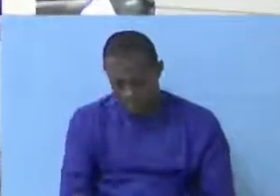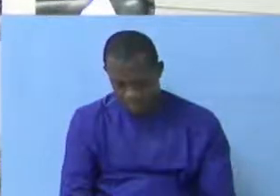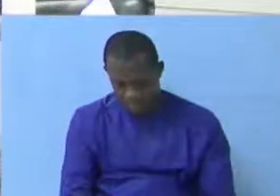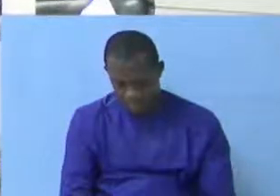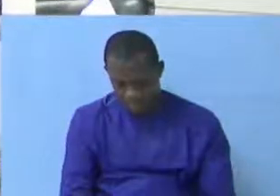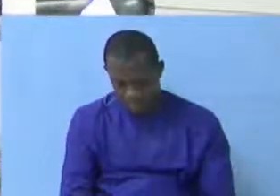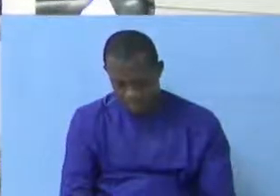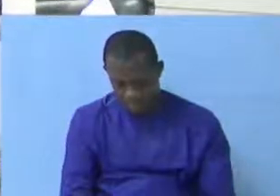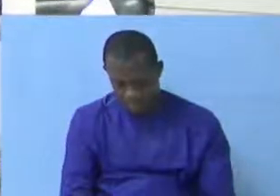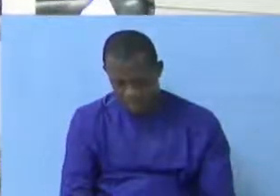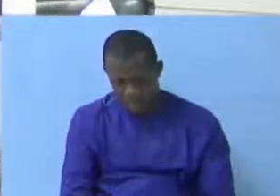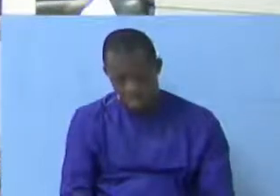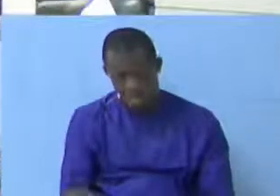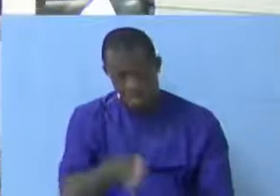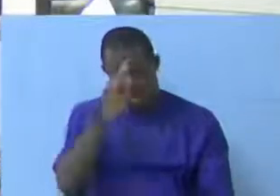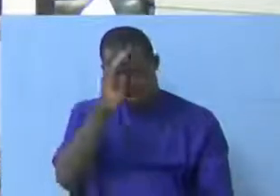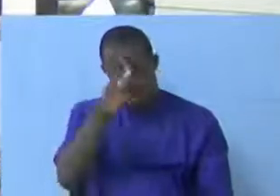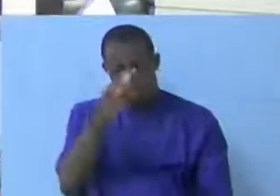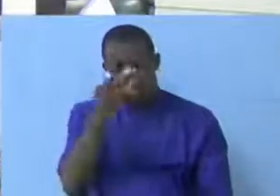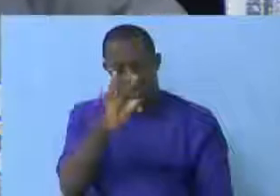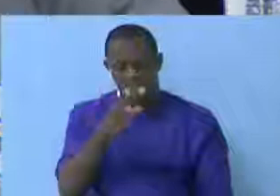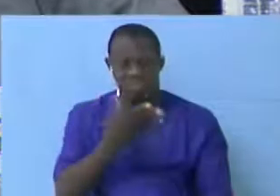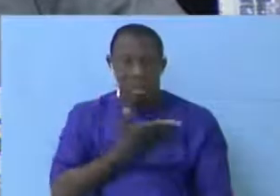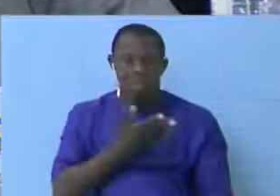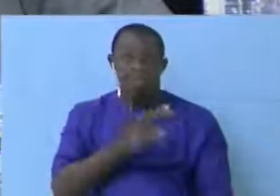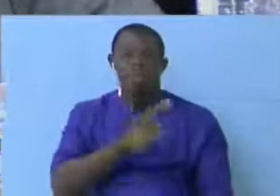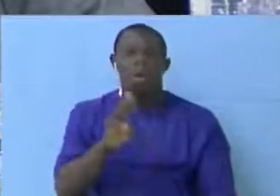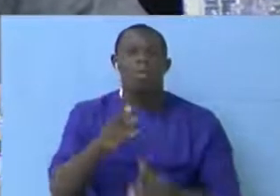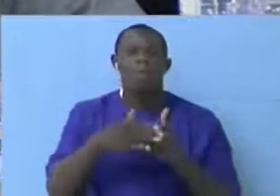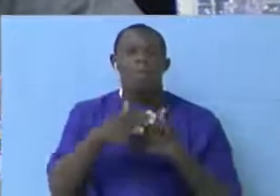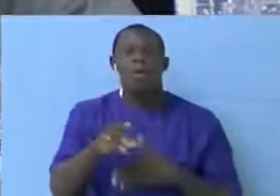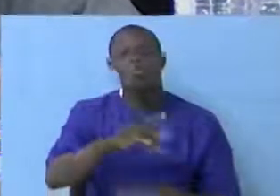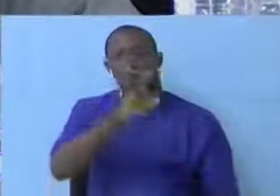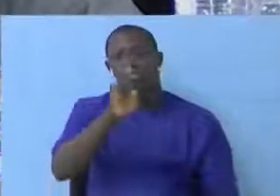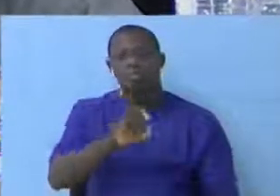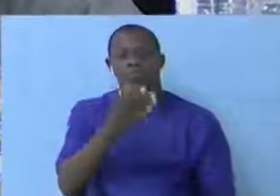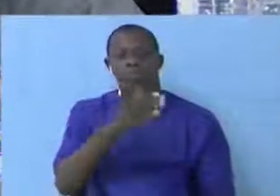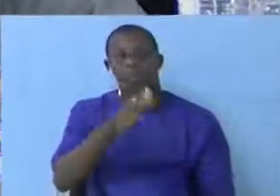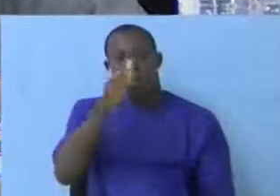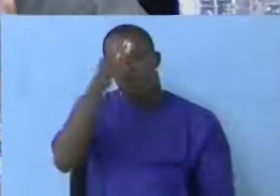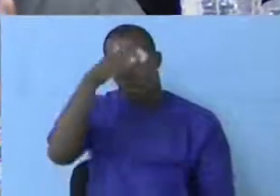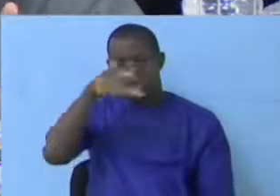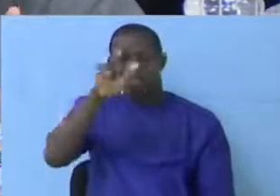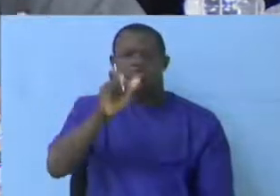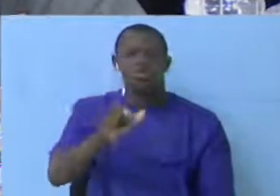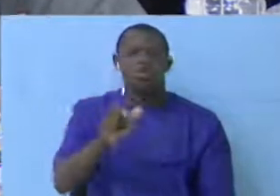much. If there are no further questions from commissioners,